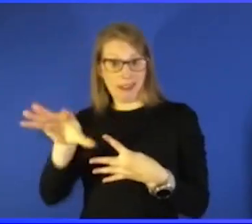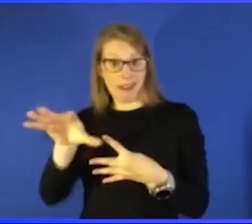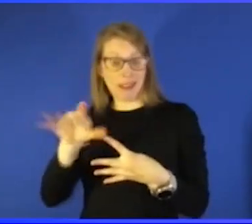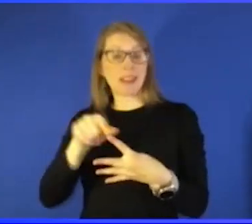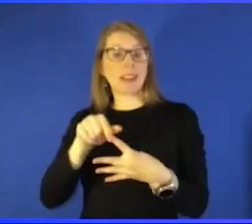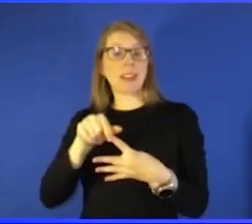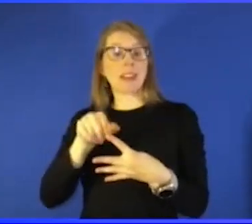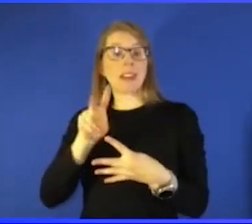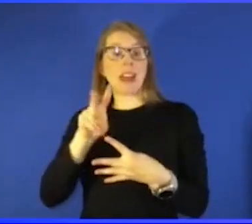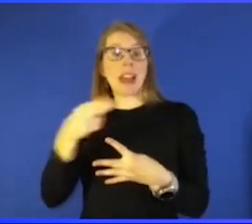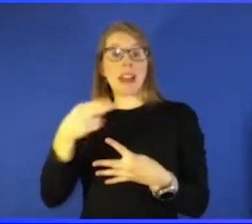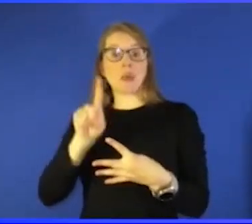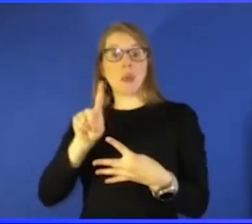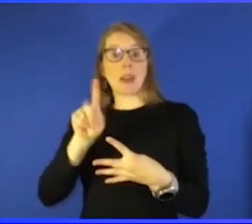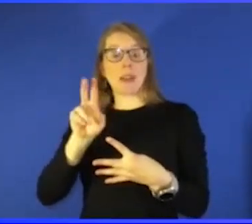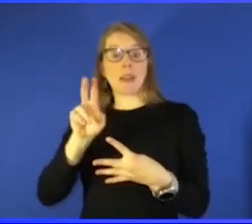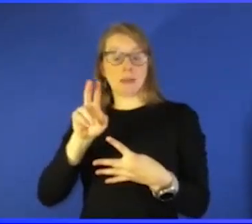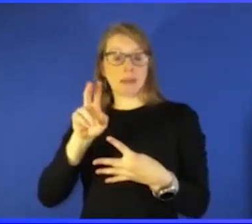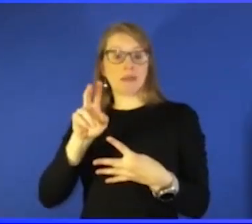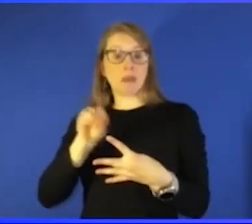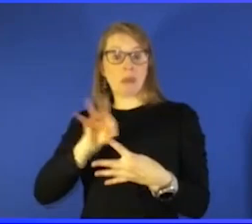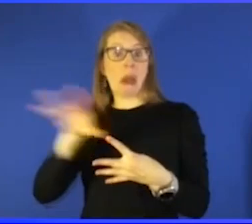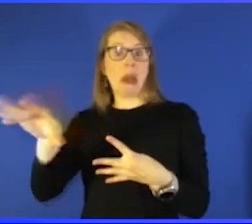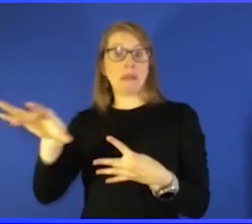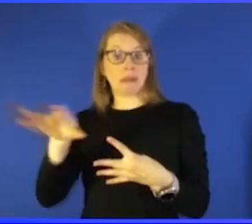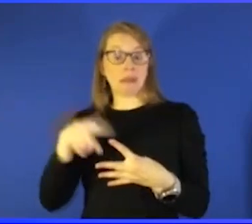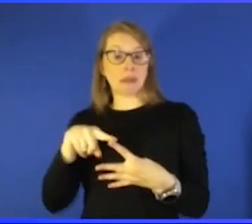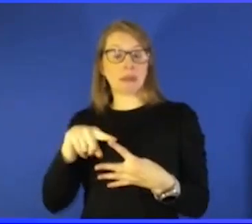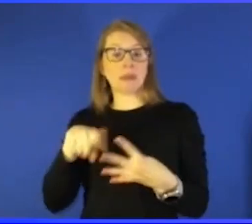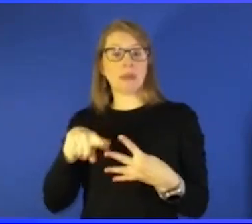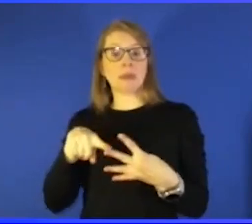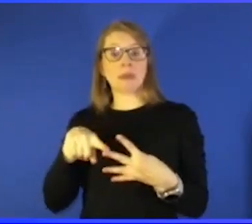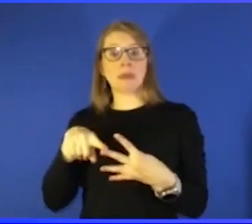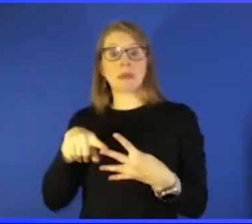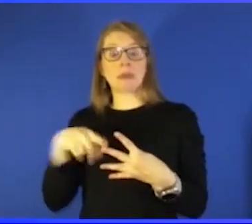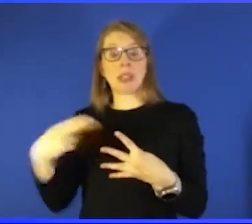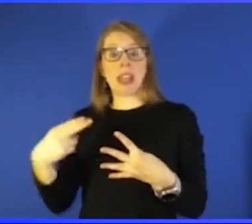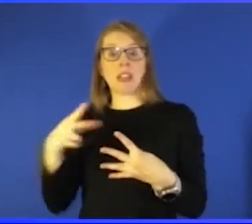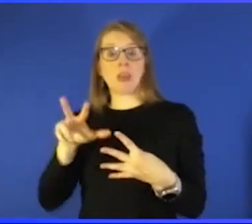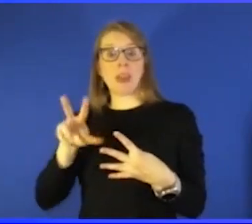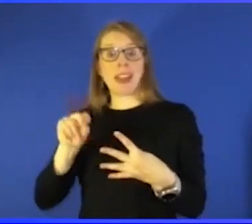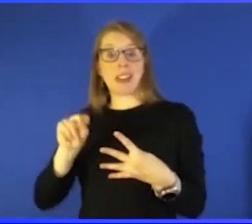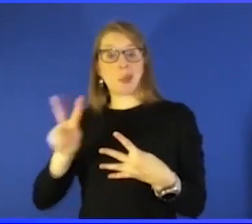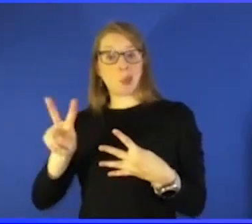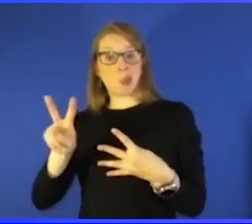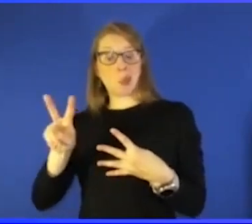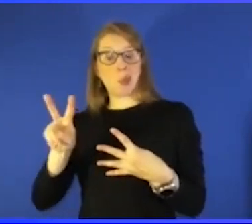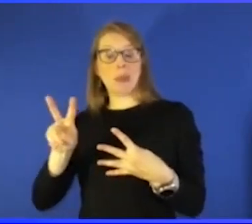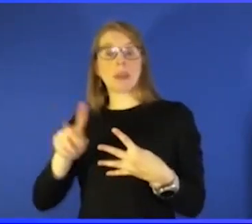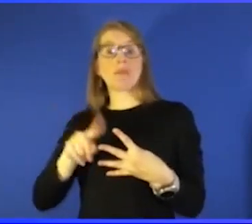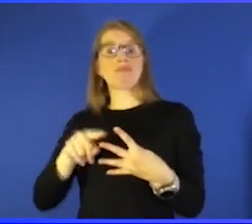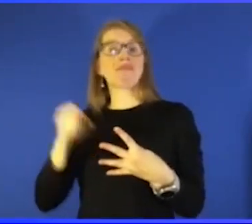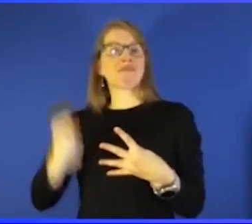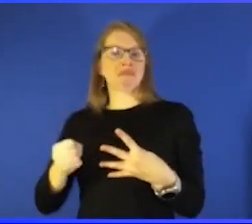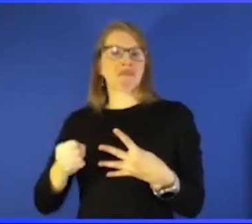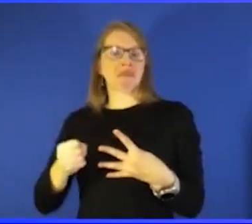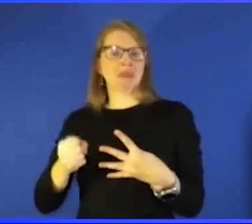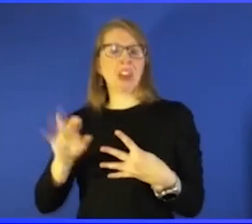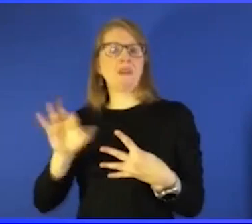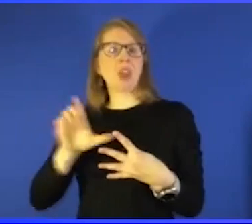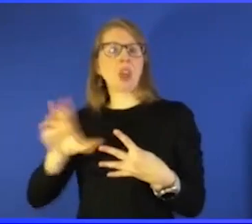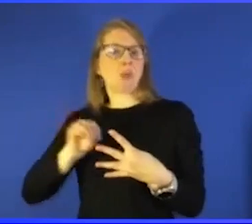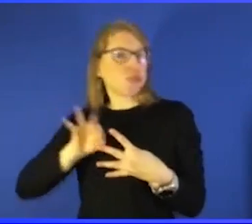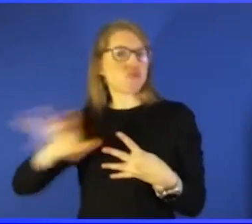H1 strain was out. There's also an H3N2 strain, which is the predominant strain right now of what we